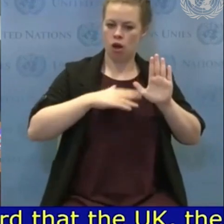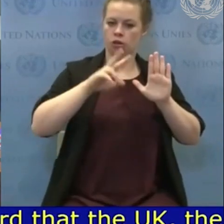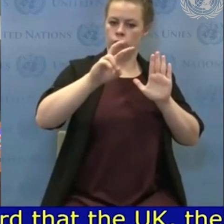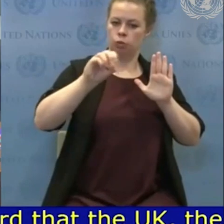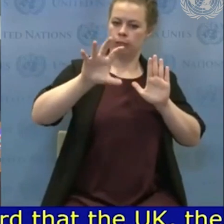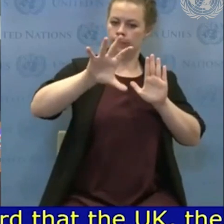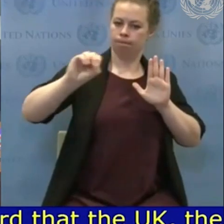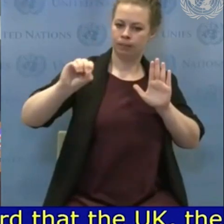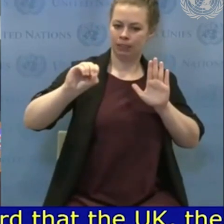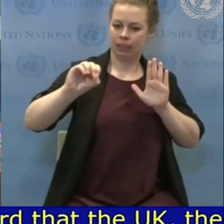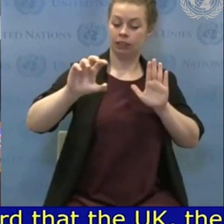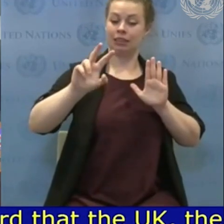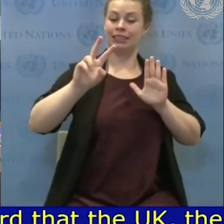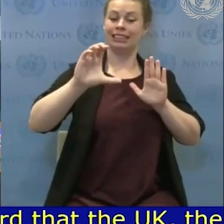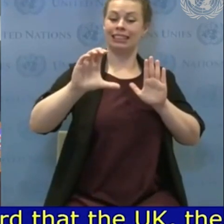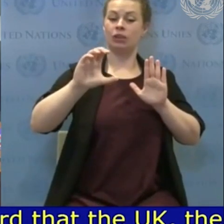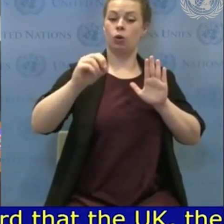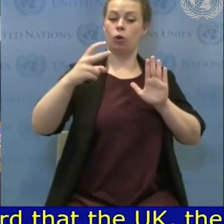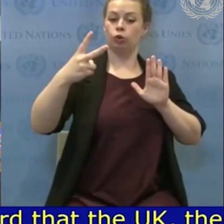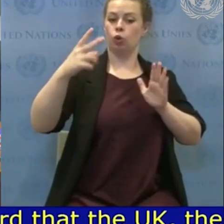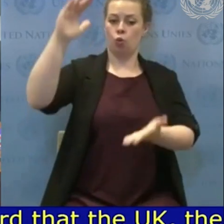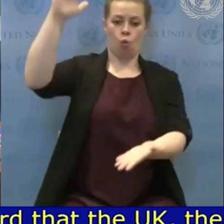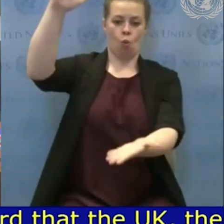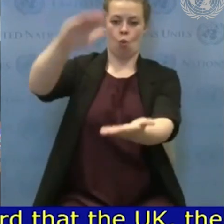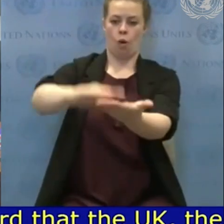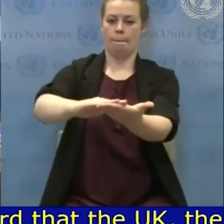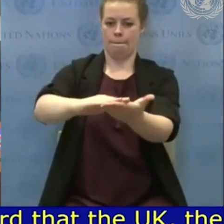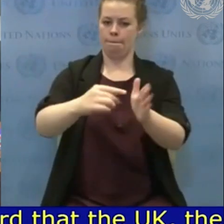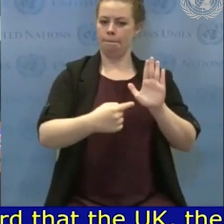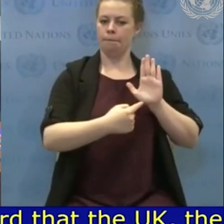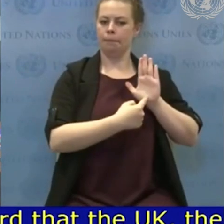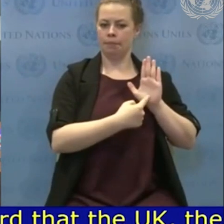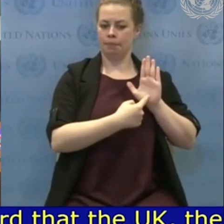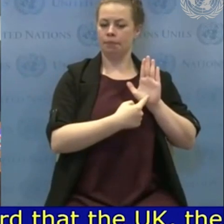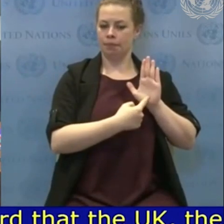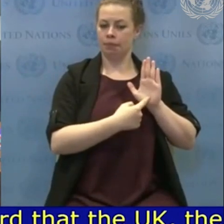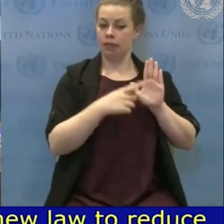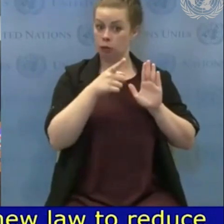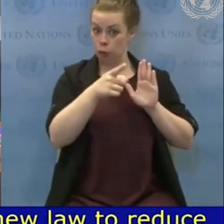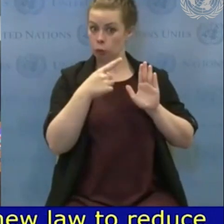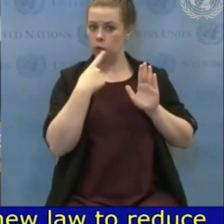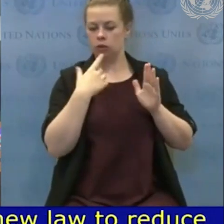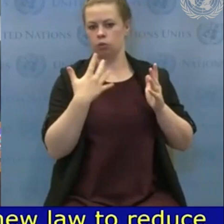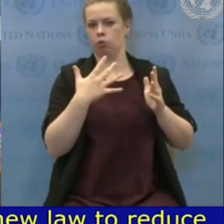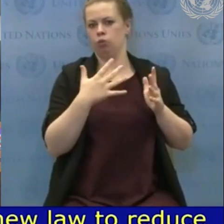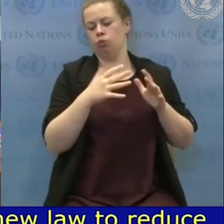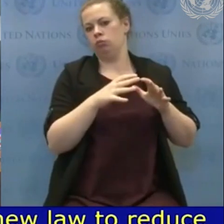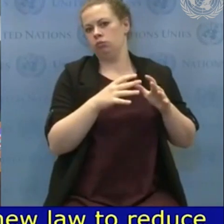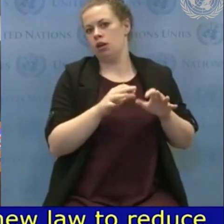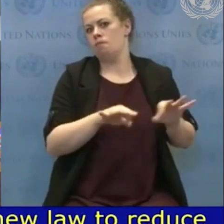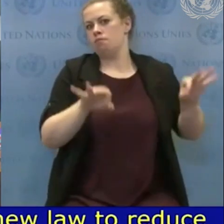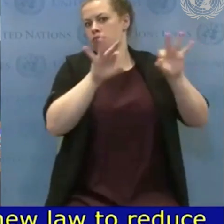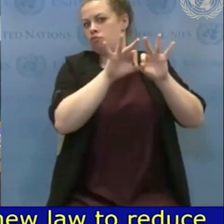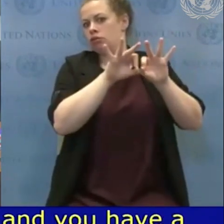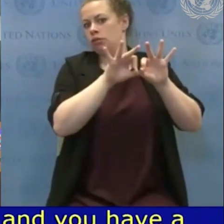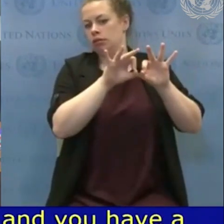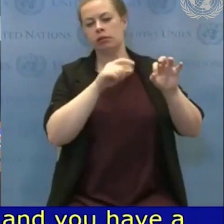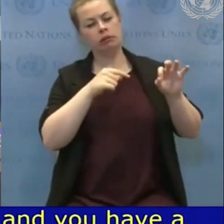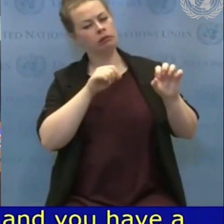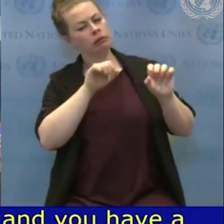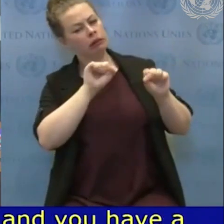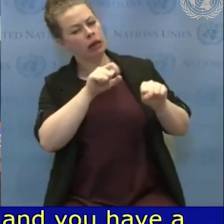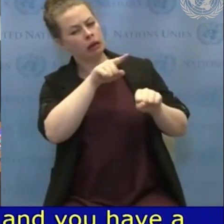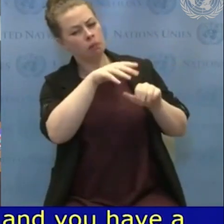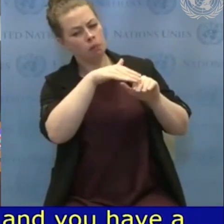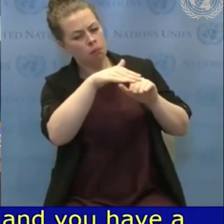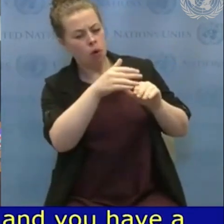delegate representative speaking about the importance of tackling climate change. Please, could you share a bit more of your